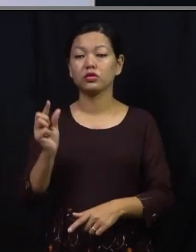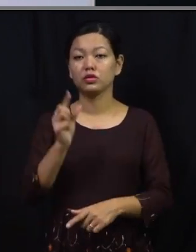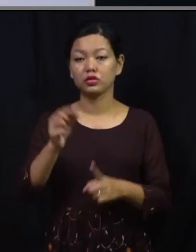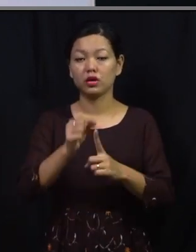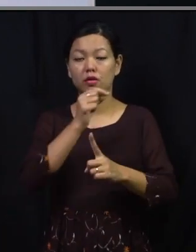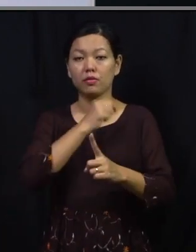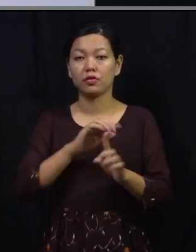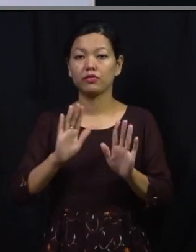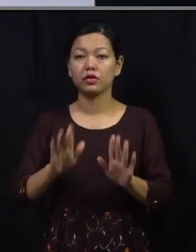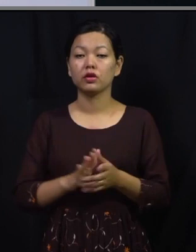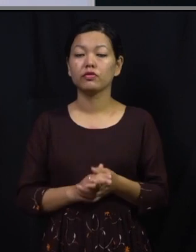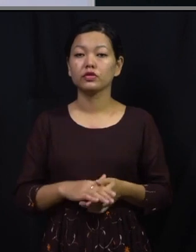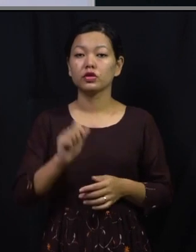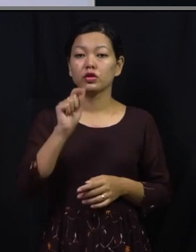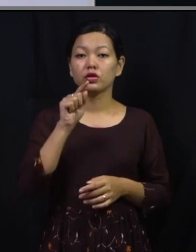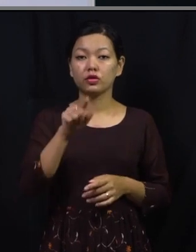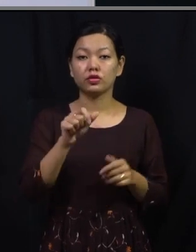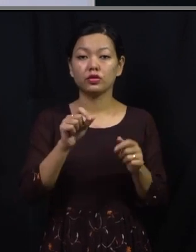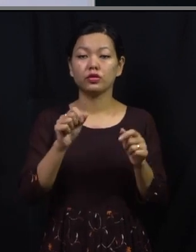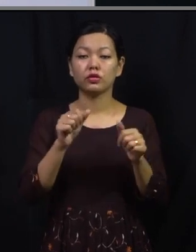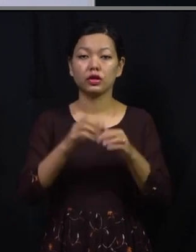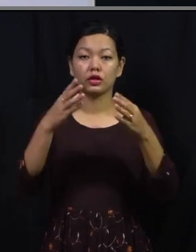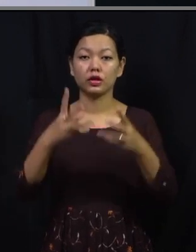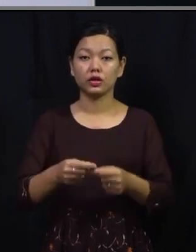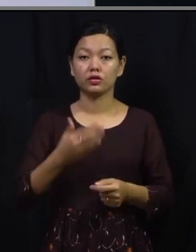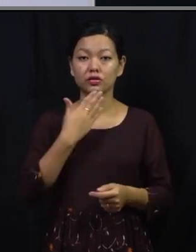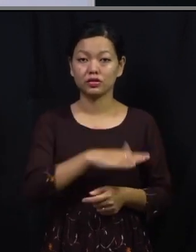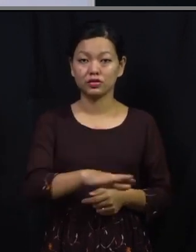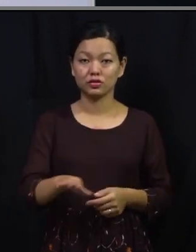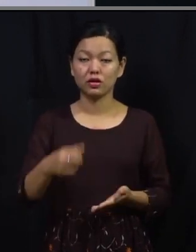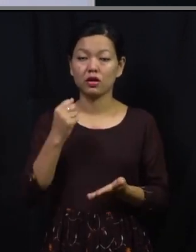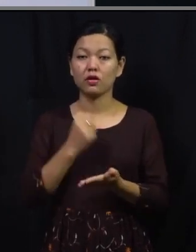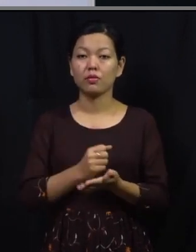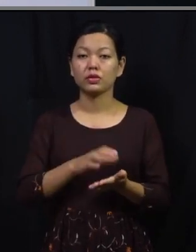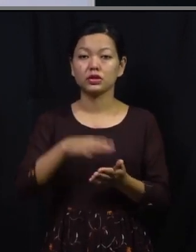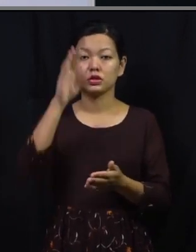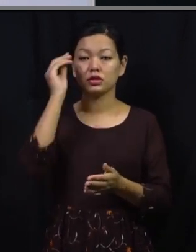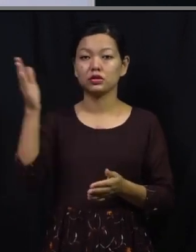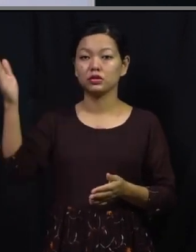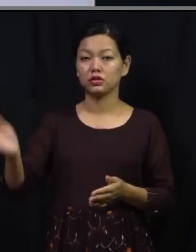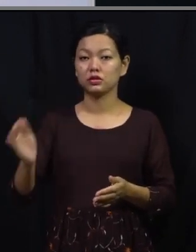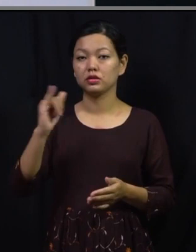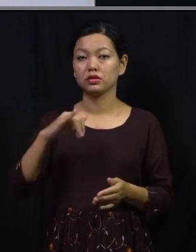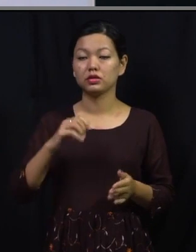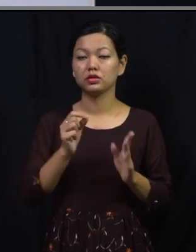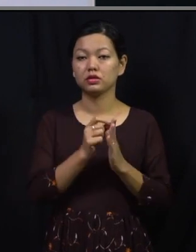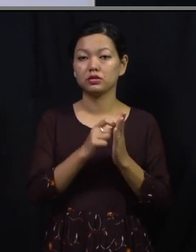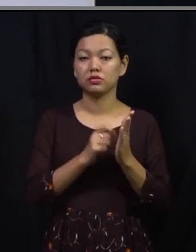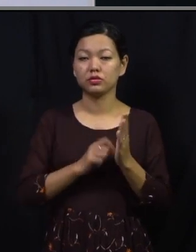an accounting student to do with the books of accounts and to do